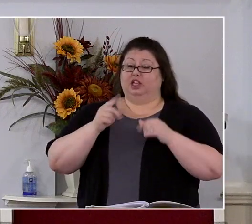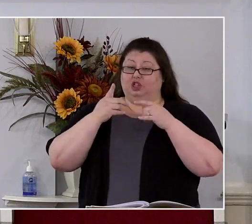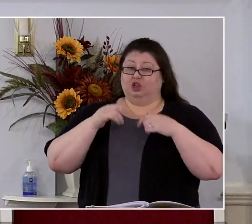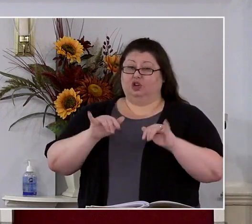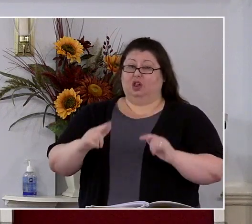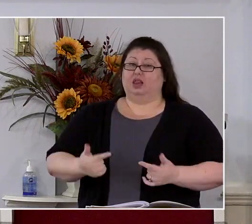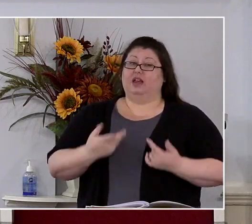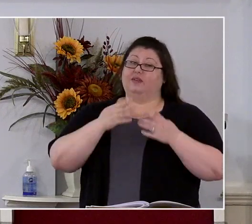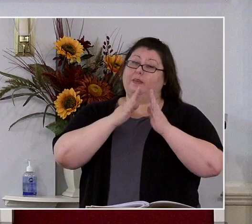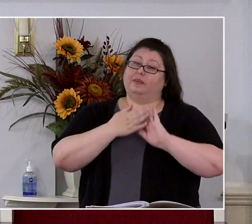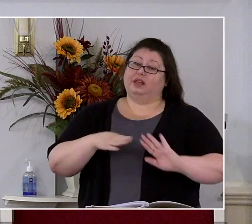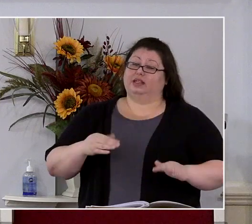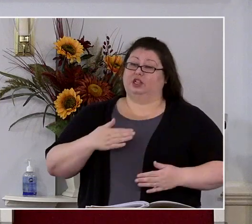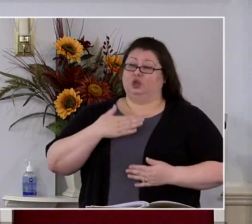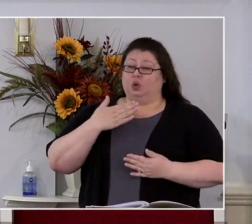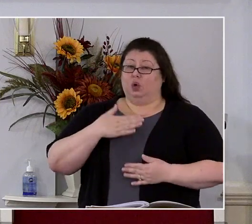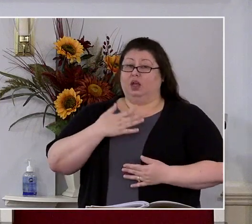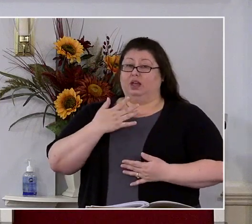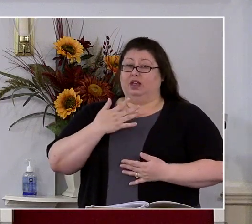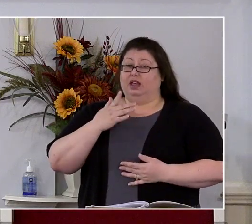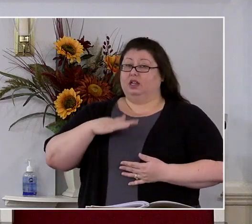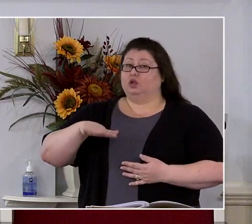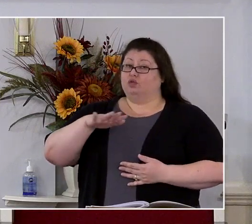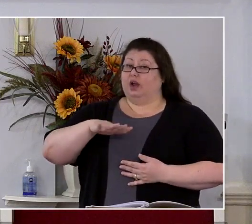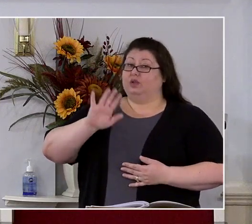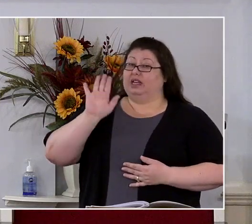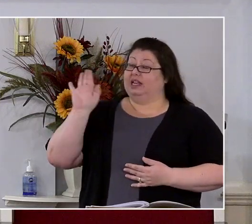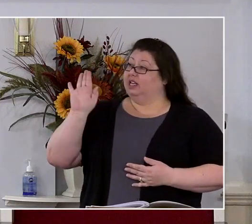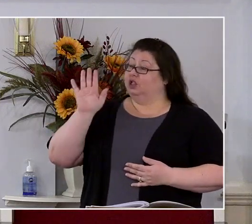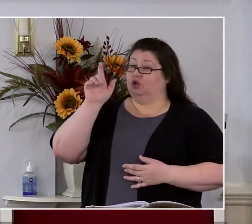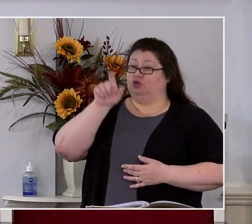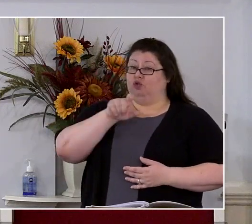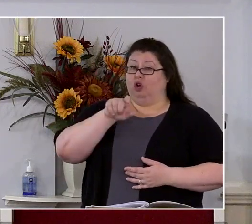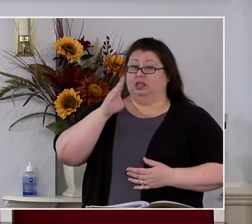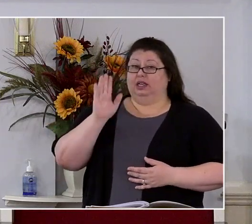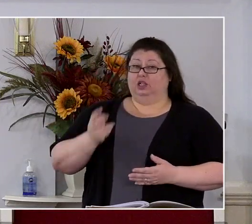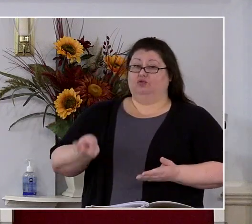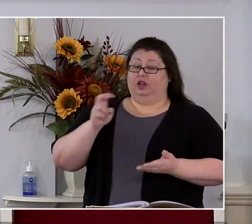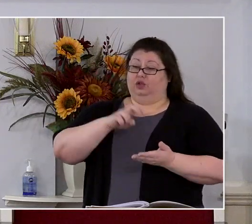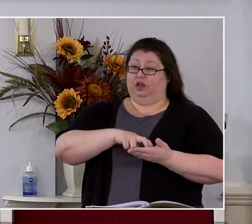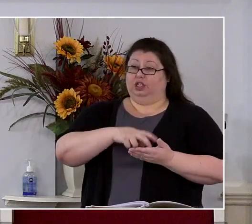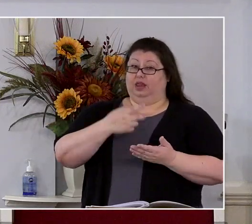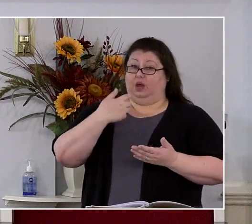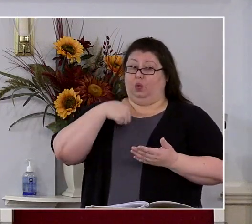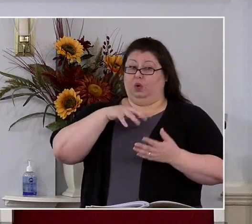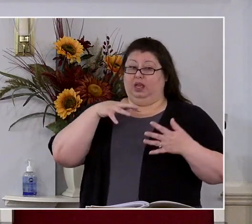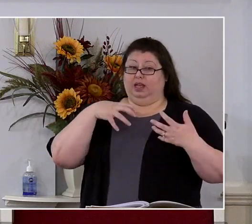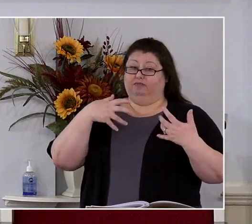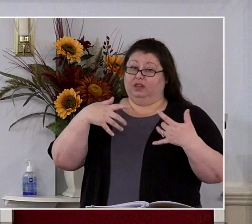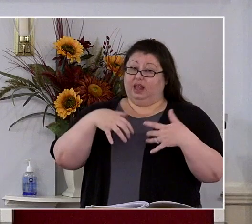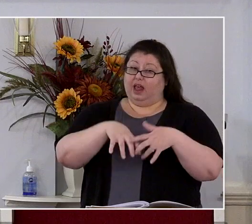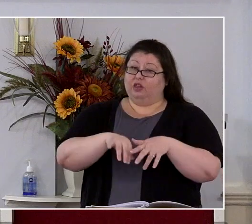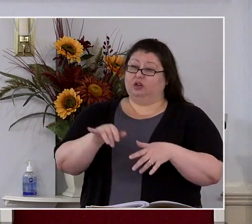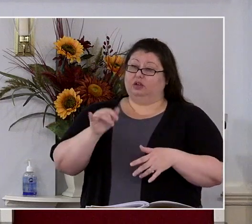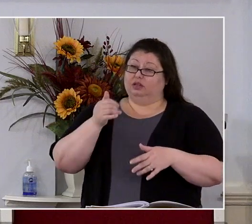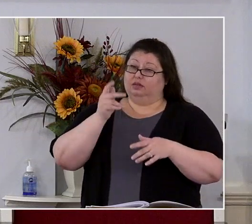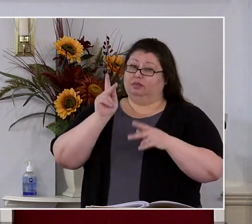and joy. It is around his cross and resurrection that we gather as God's